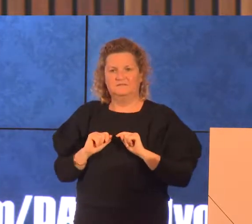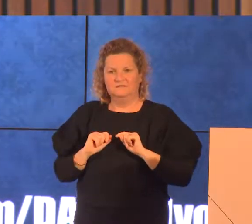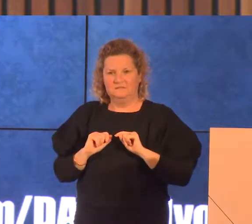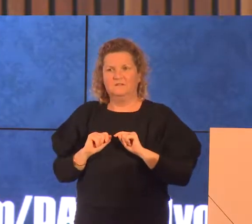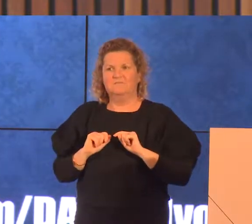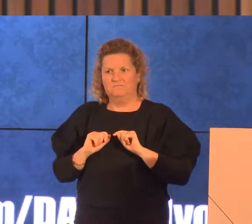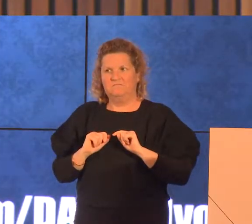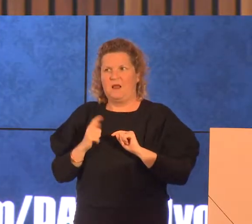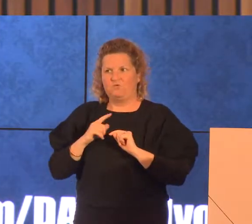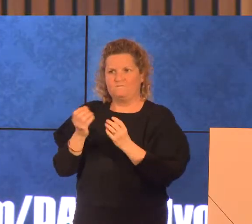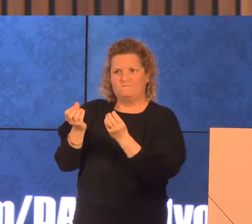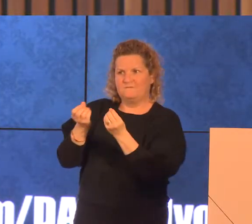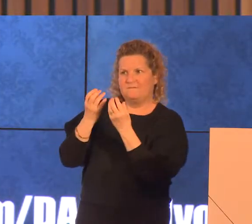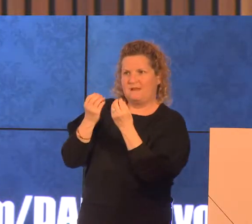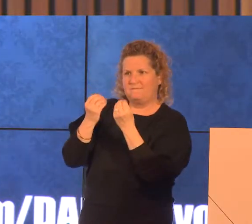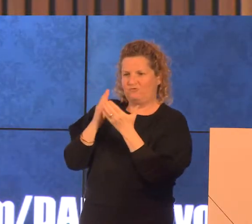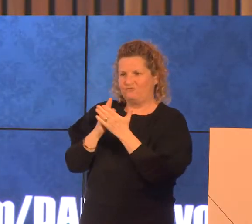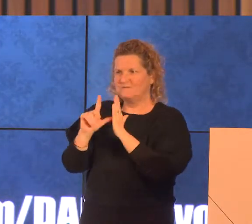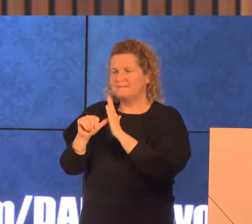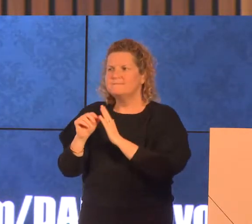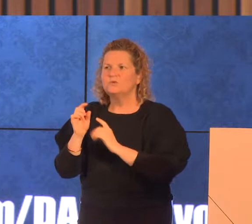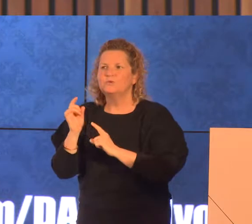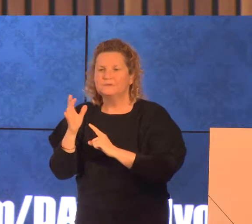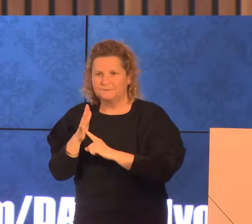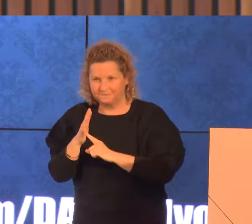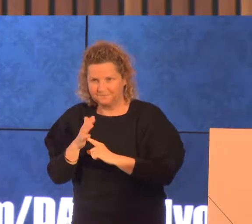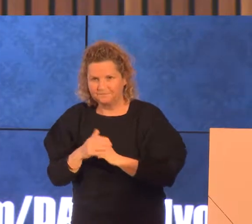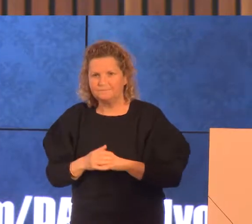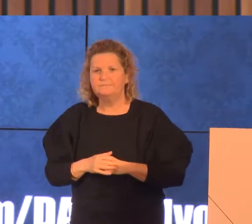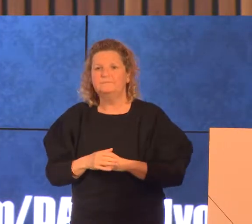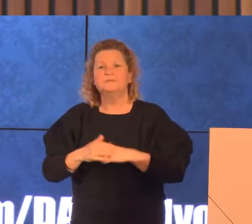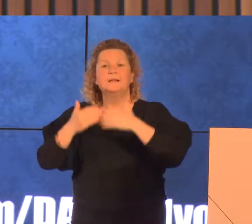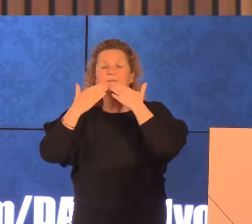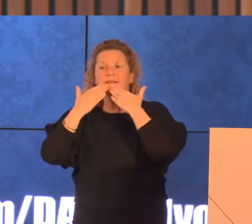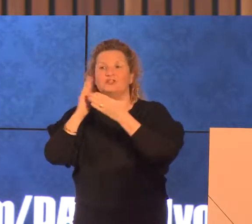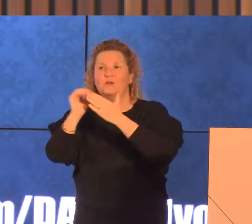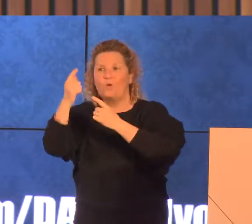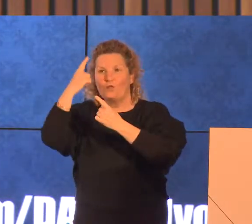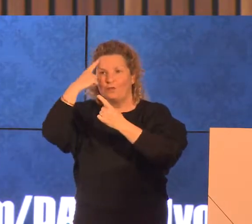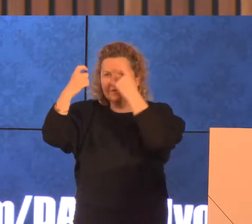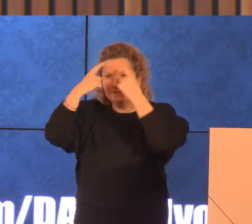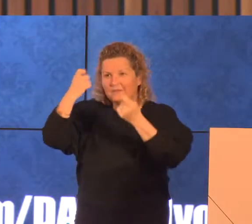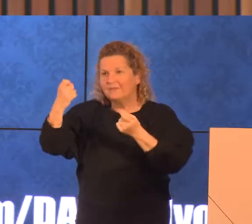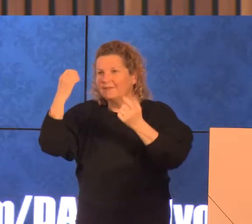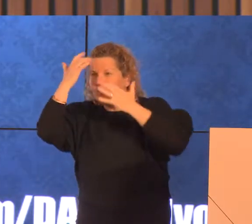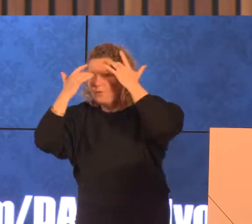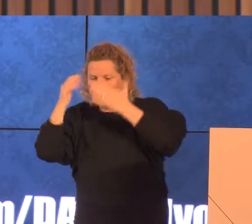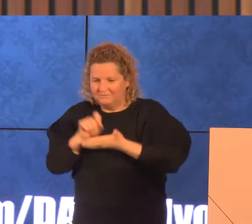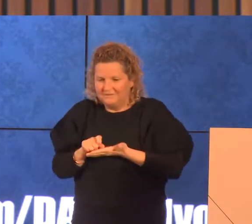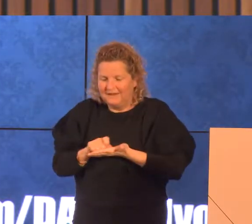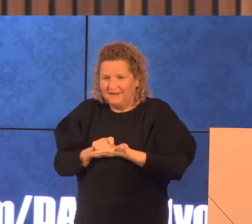engage in that feedback real time is really important. So please feel free to share your thoughts and ideas because it makes our